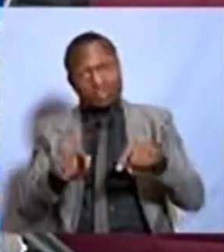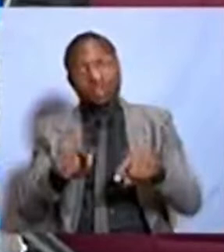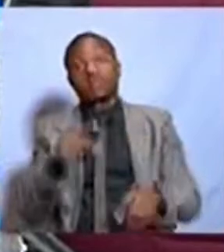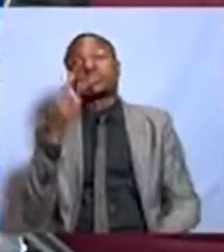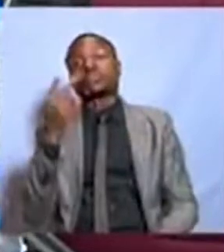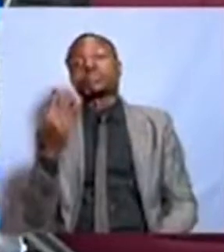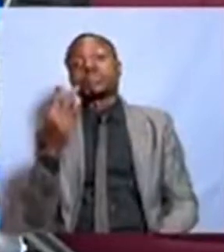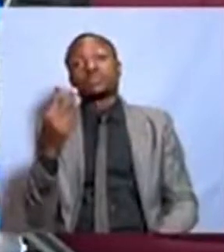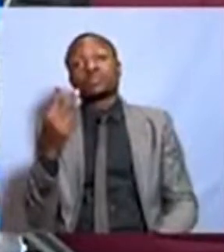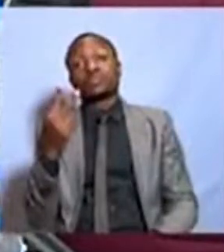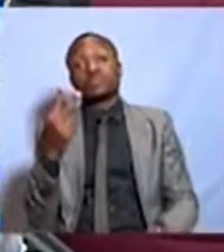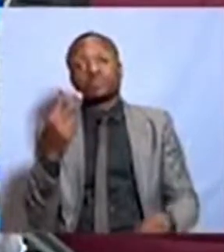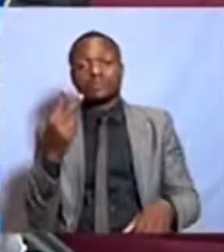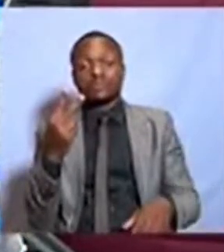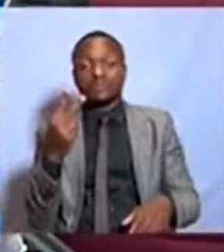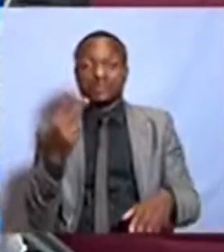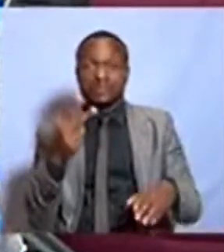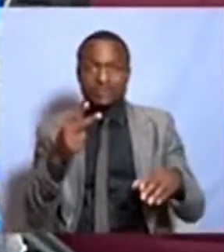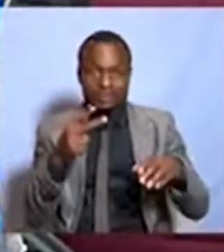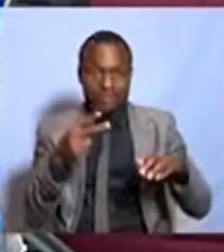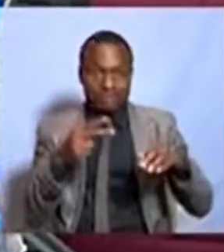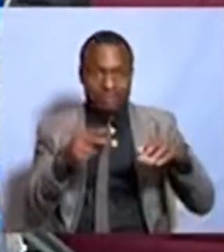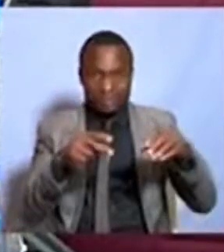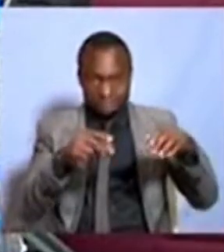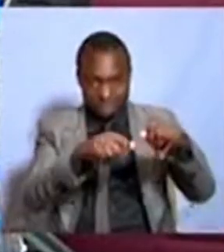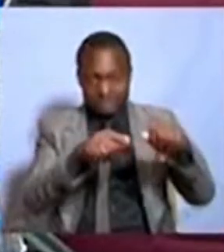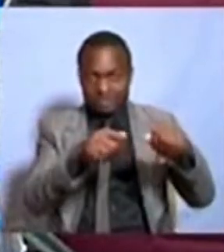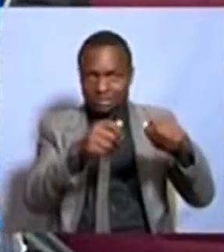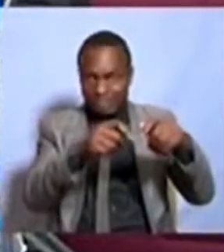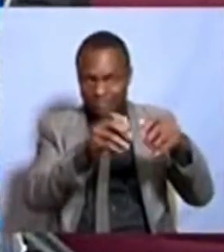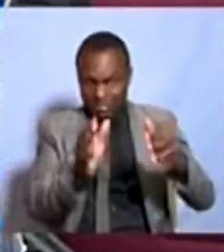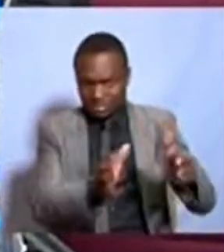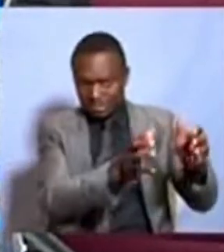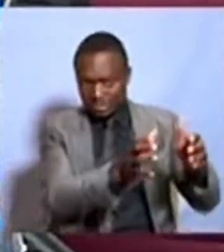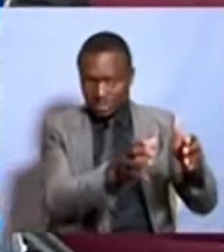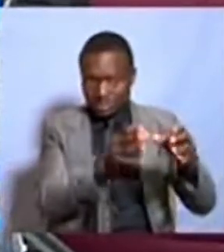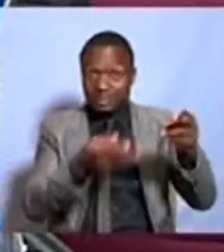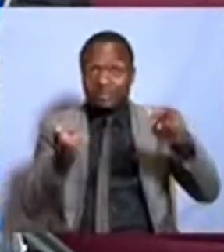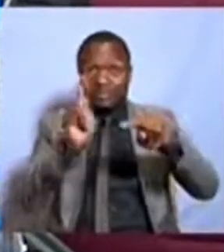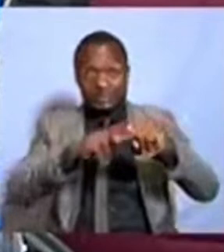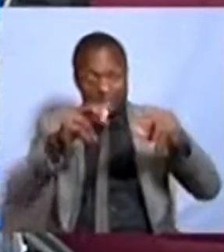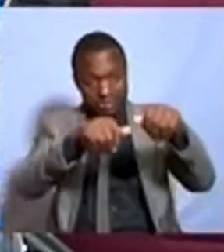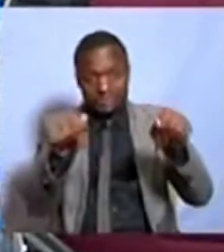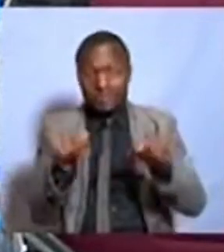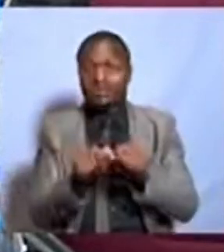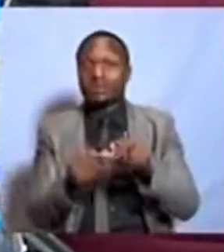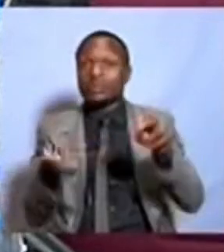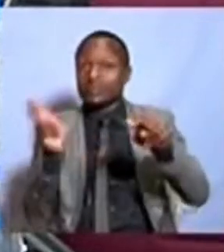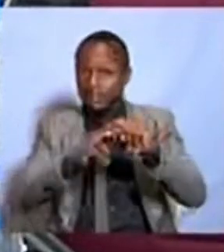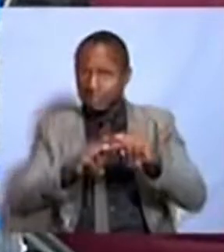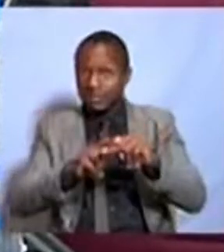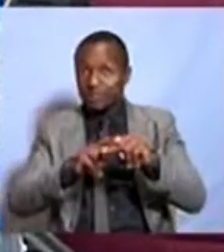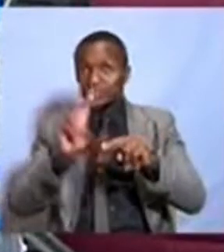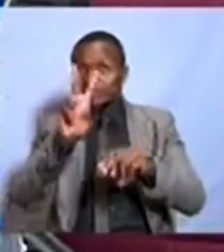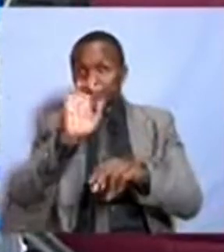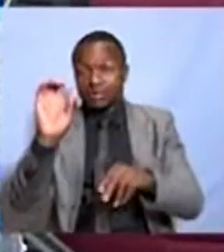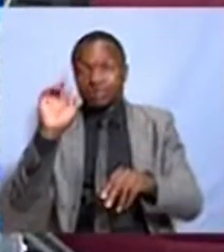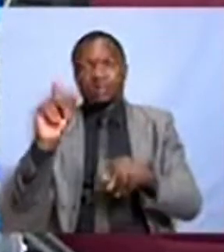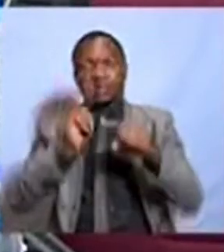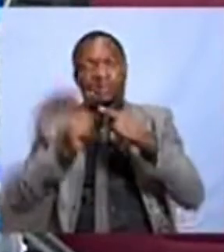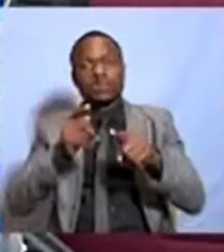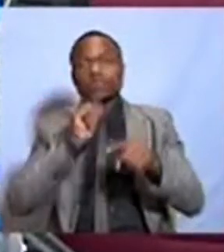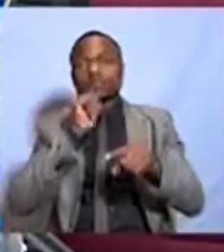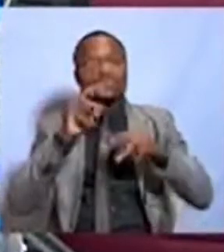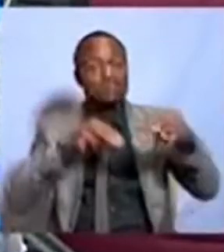You increase in coverage and you increase in transfer value, because you'll be increasing in coverage and giving them 200 kwacha, but they're not able to afford